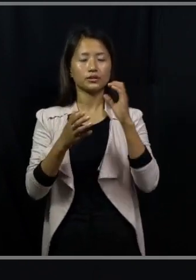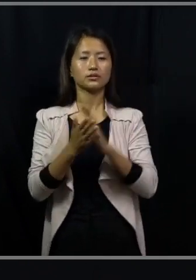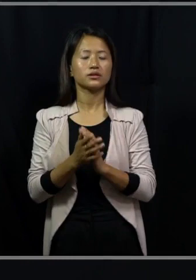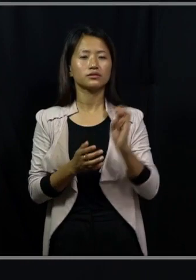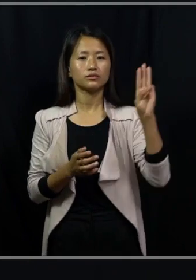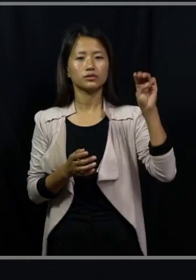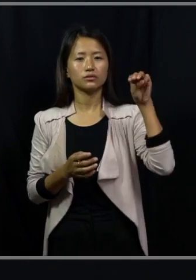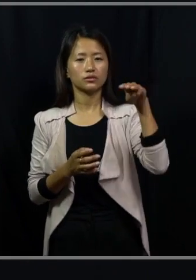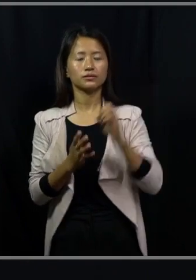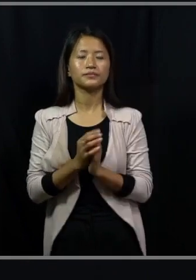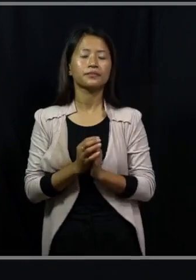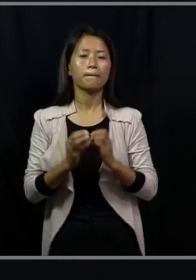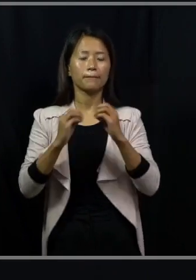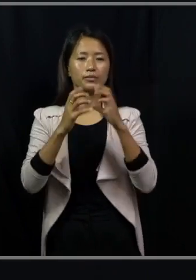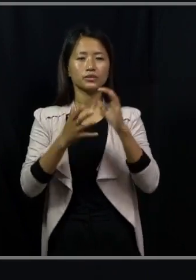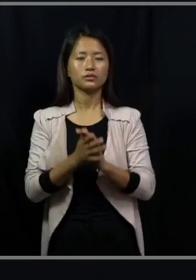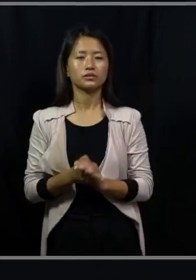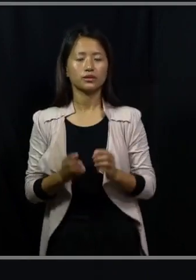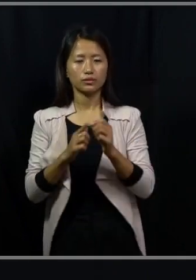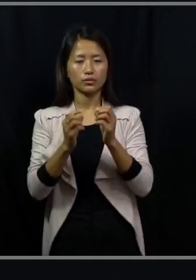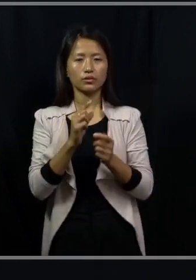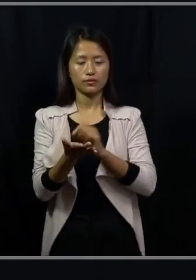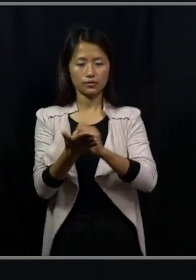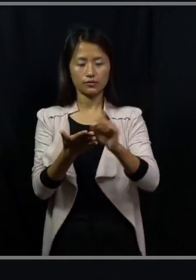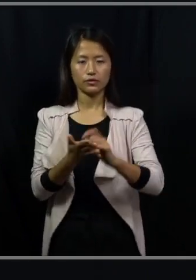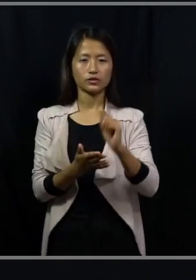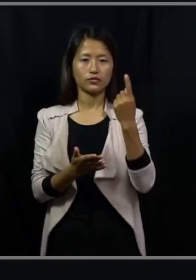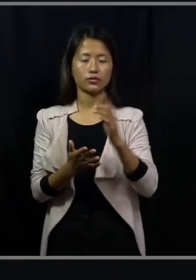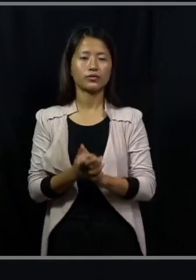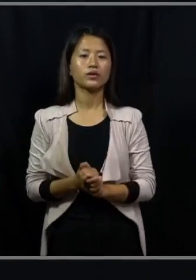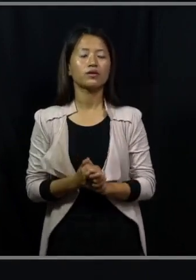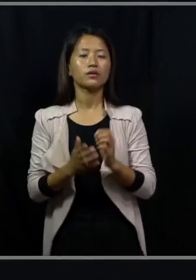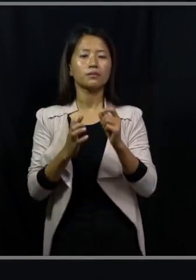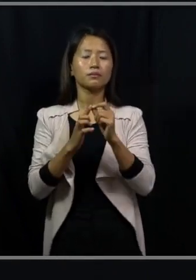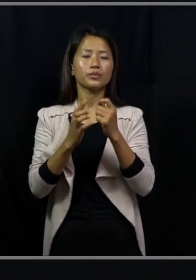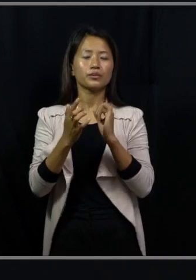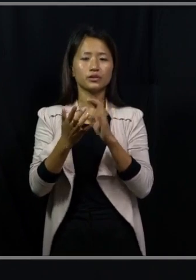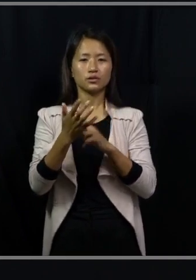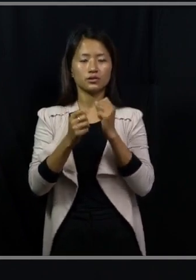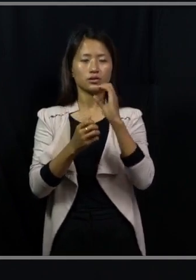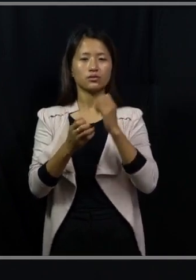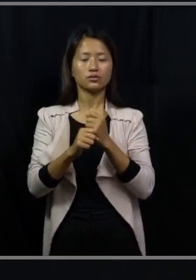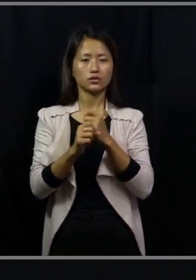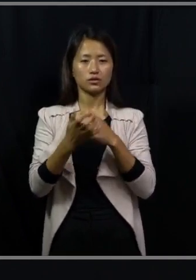development of writing. And so, the first form of writing, that is pictographic, okay?